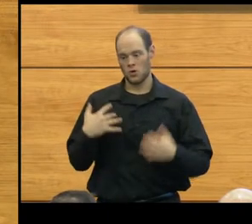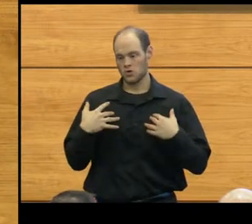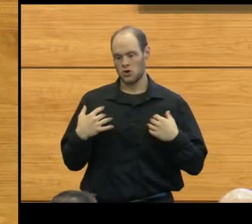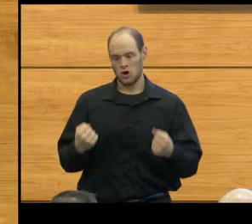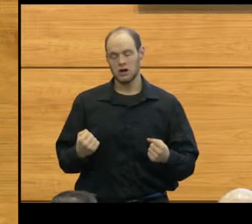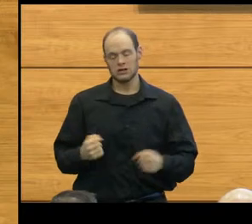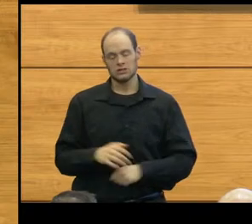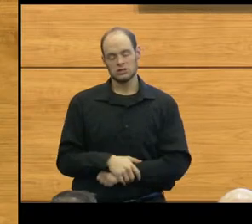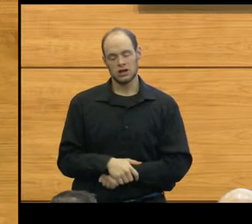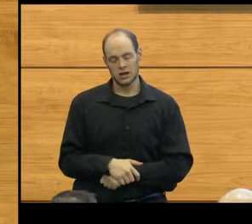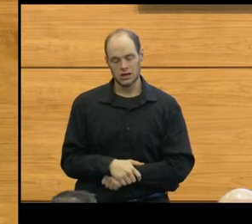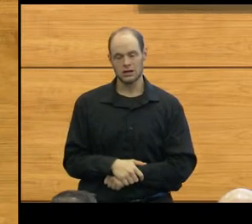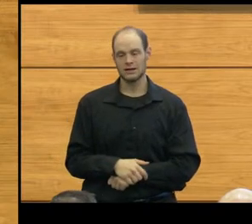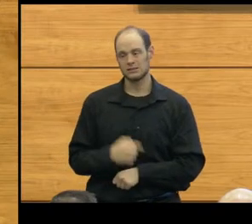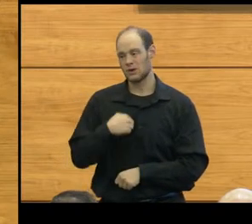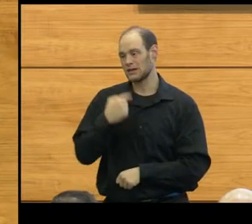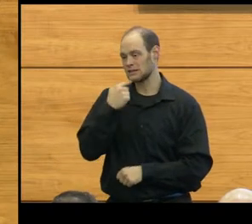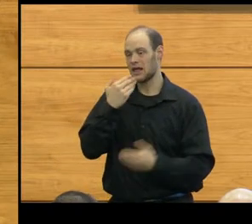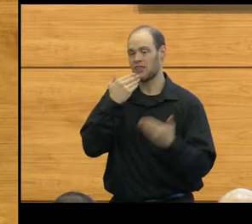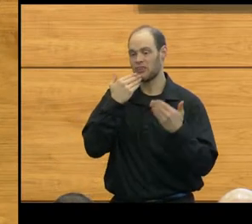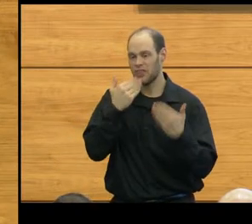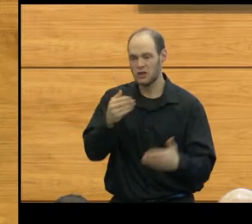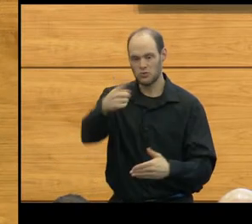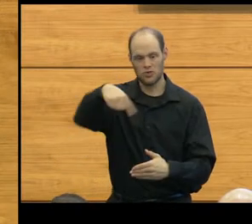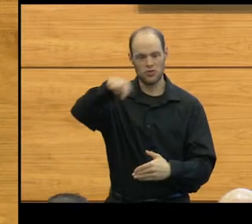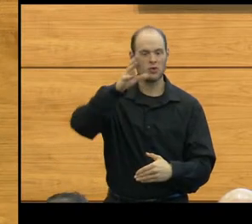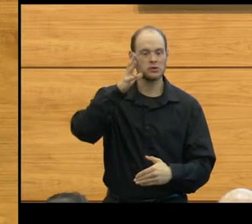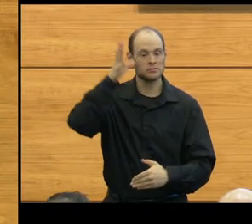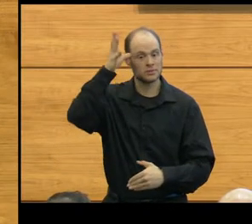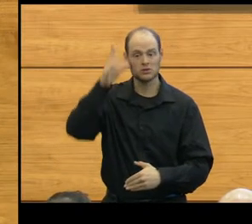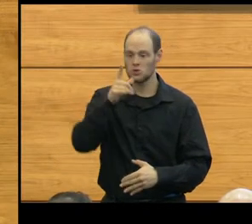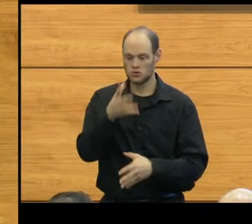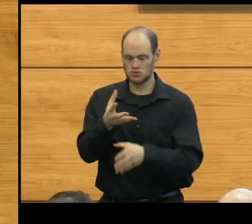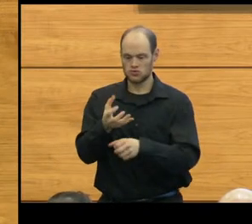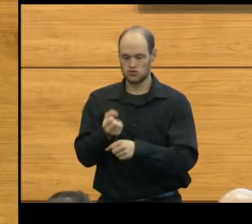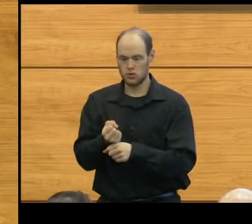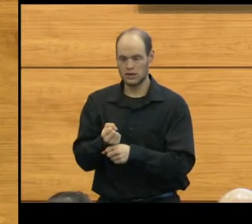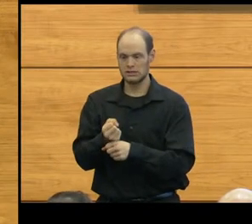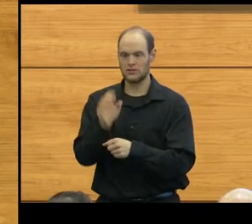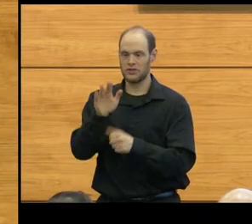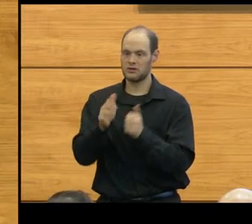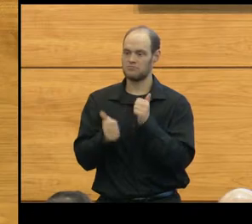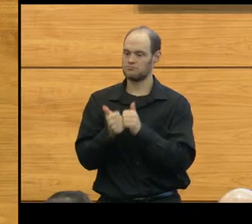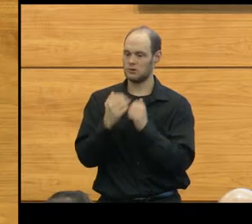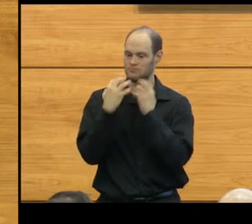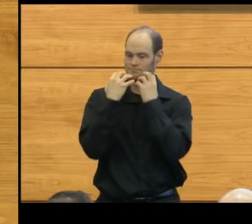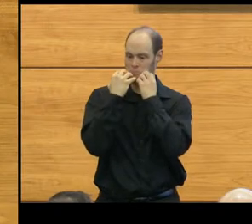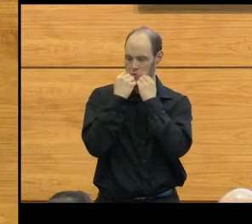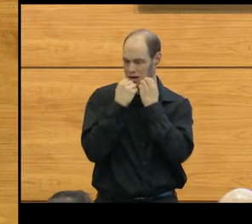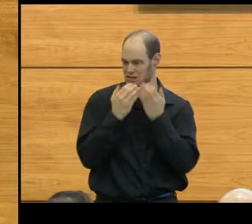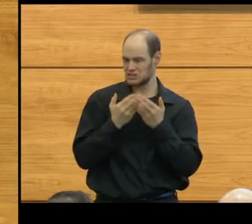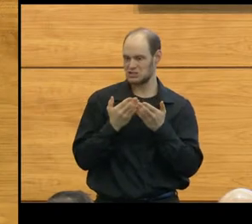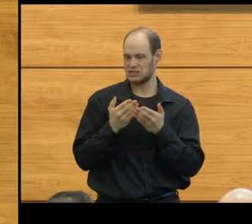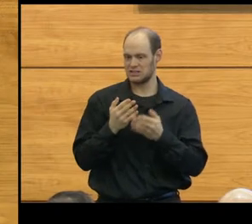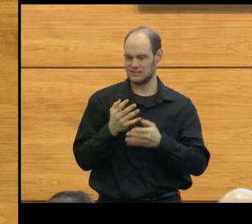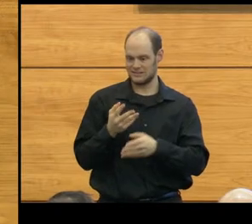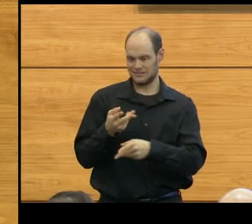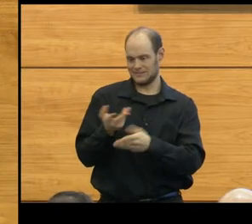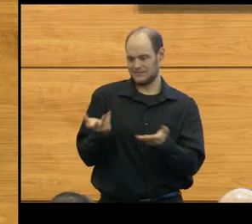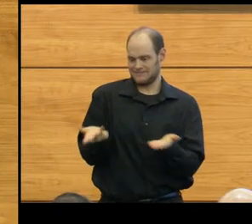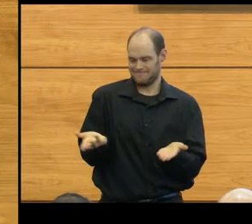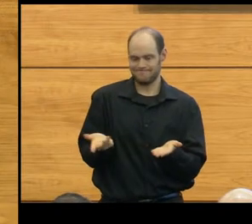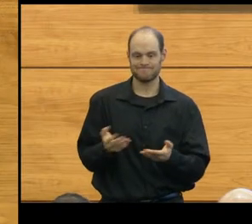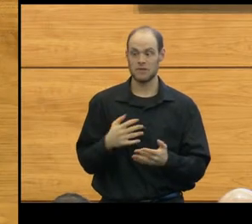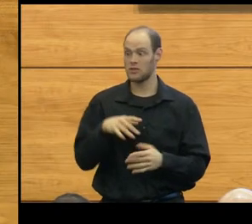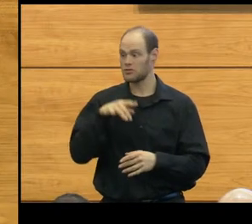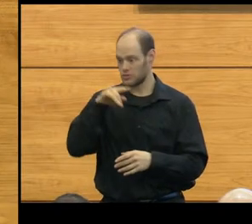courage. I say thank you to those parents that entrusted their most precious item, their child, the person